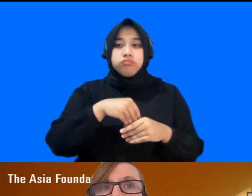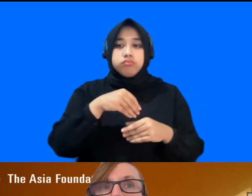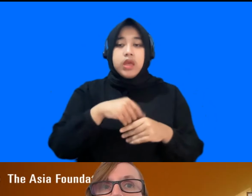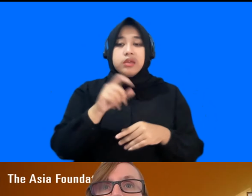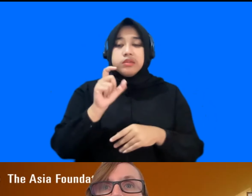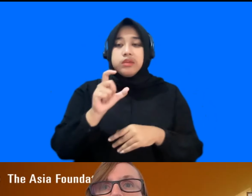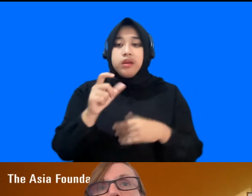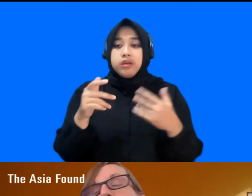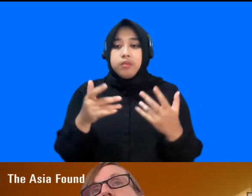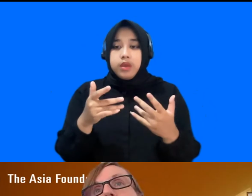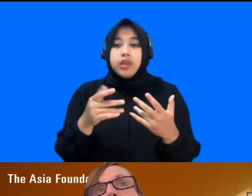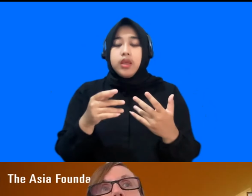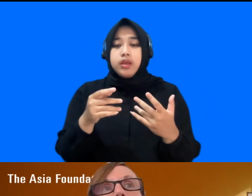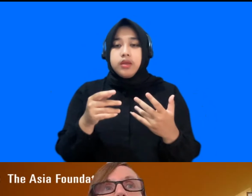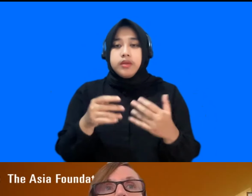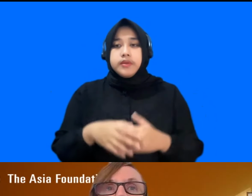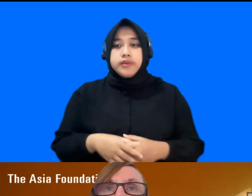commercial entities,